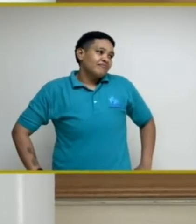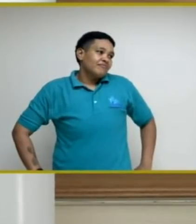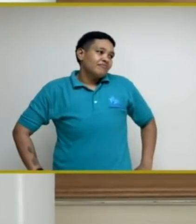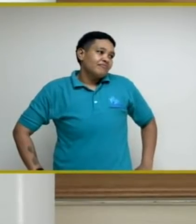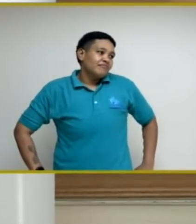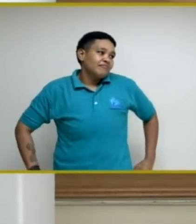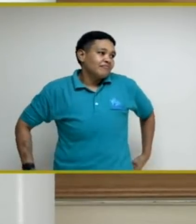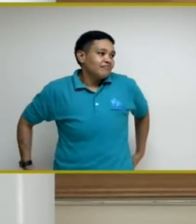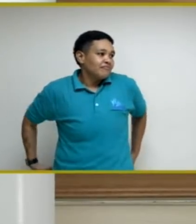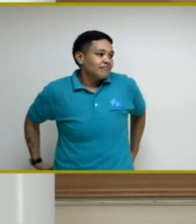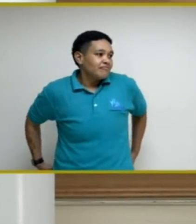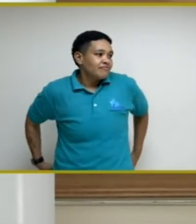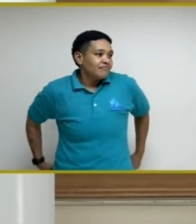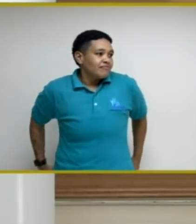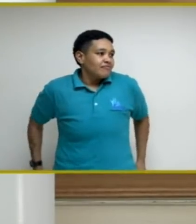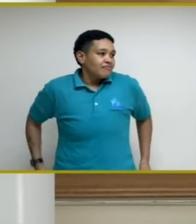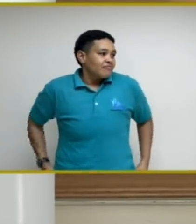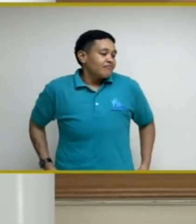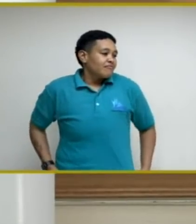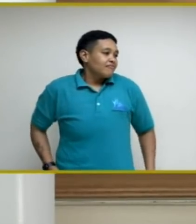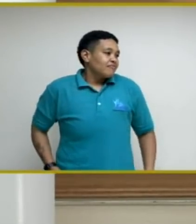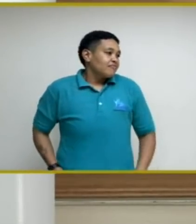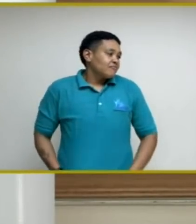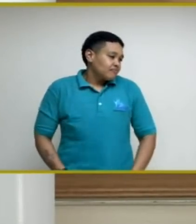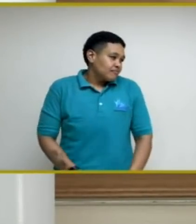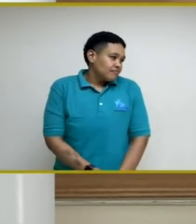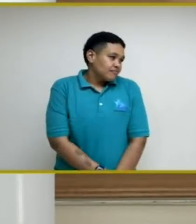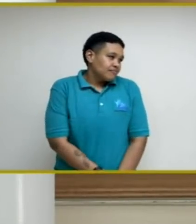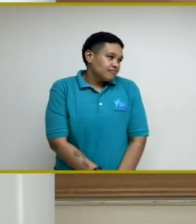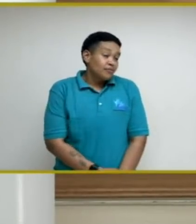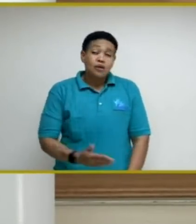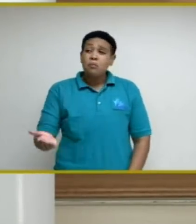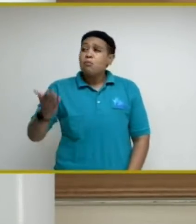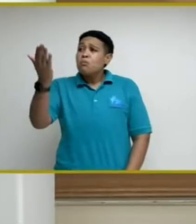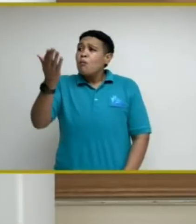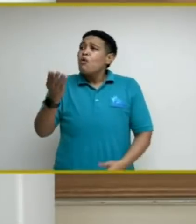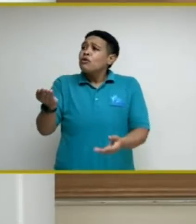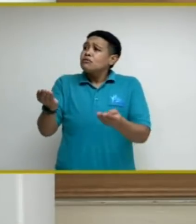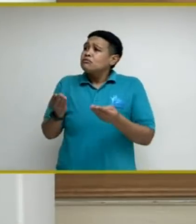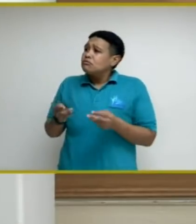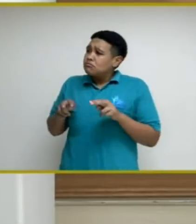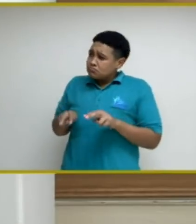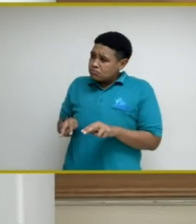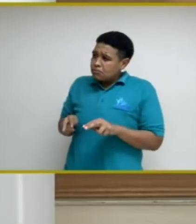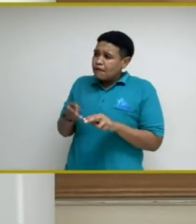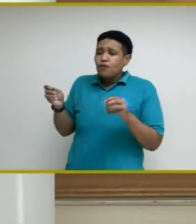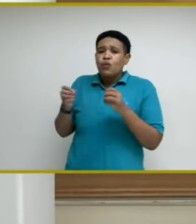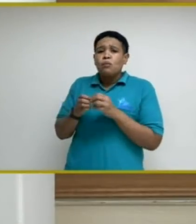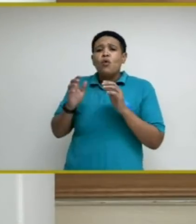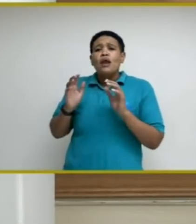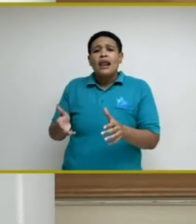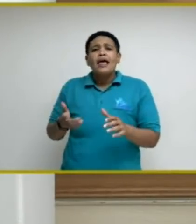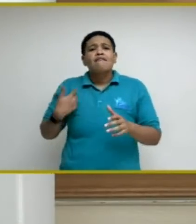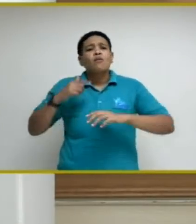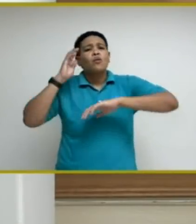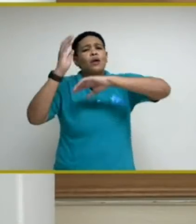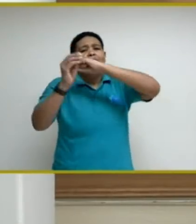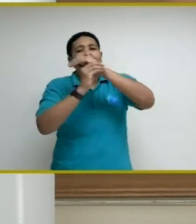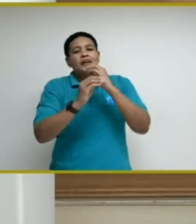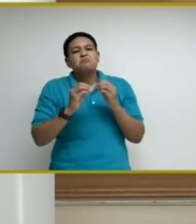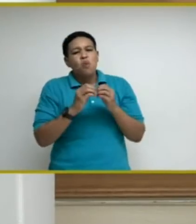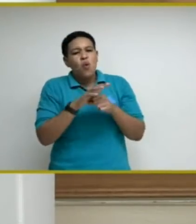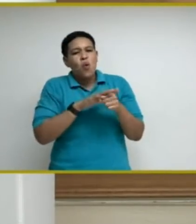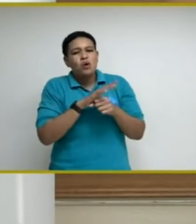requests, response to a request for the proposals. So we are likely to add additional outlets,